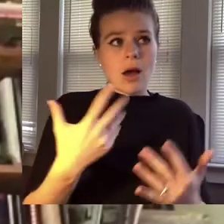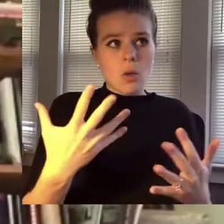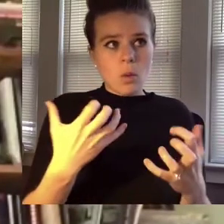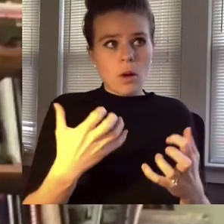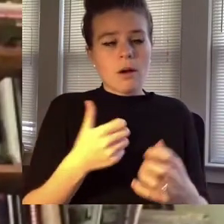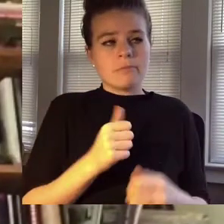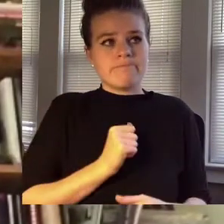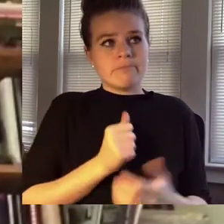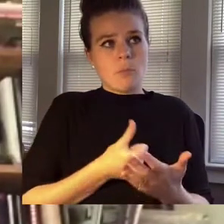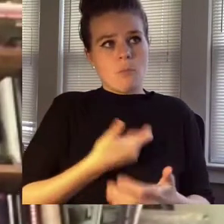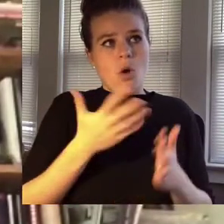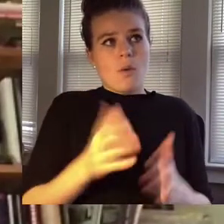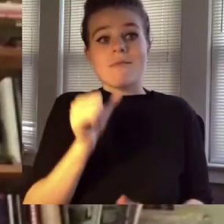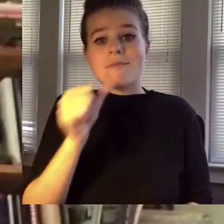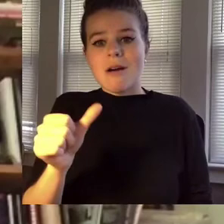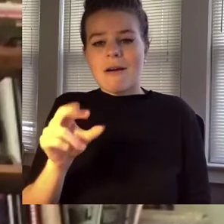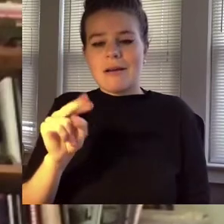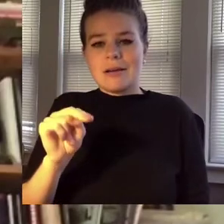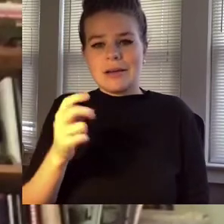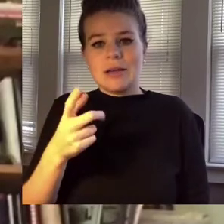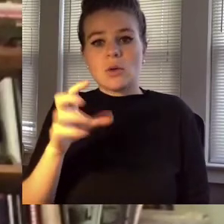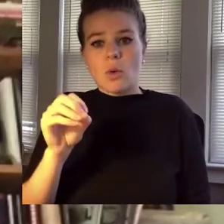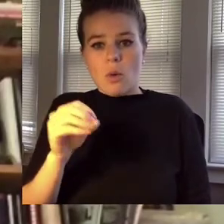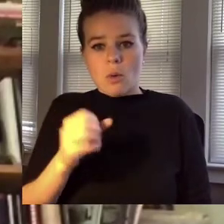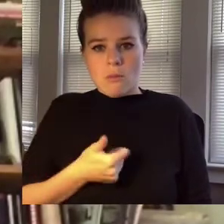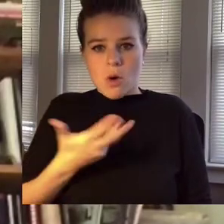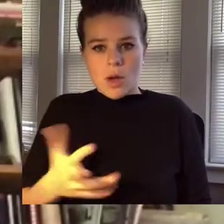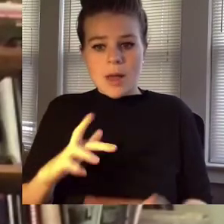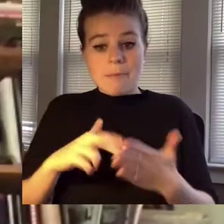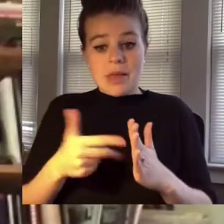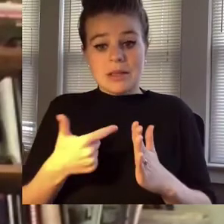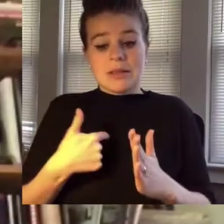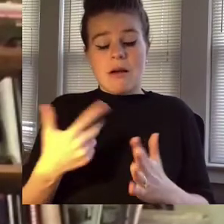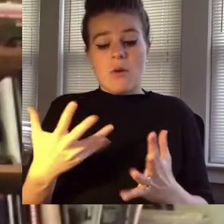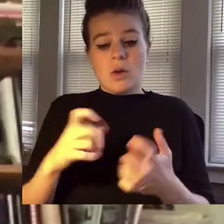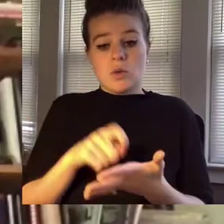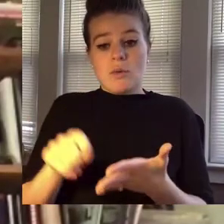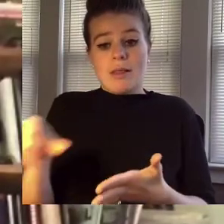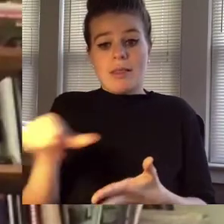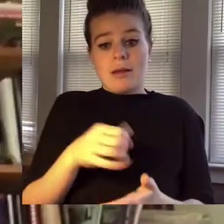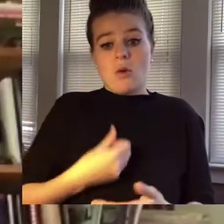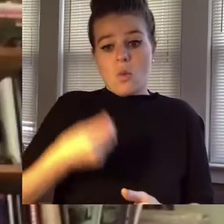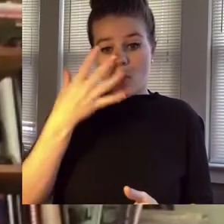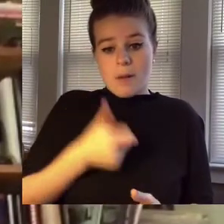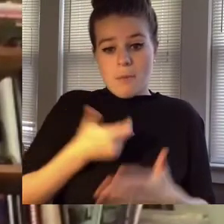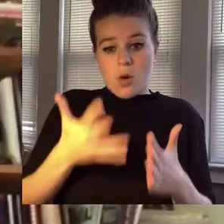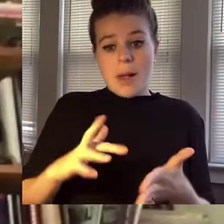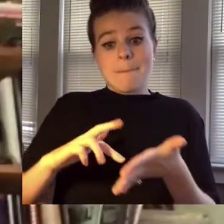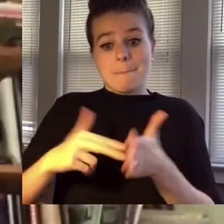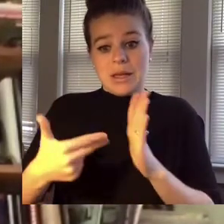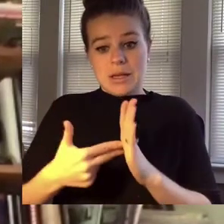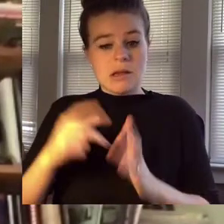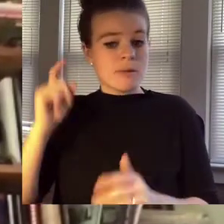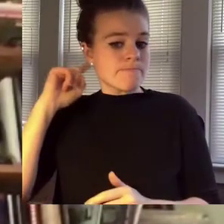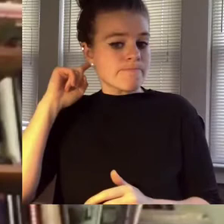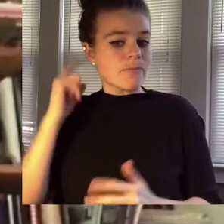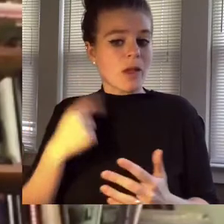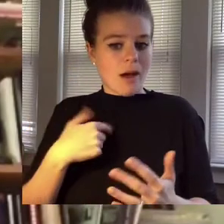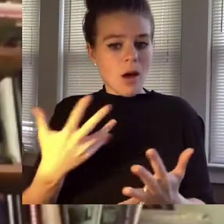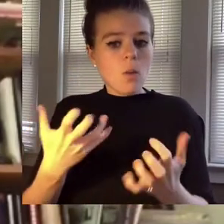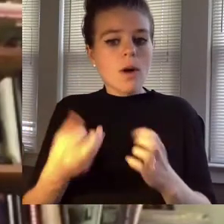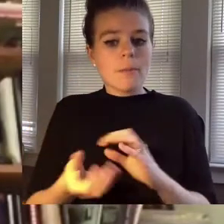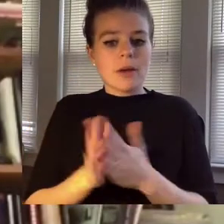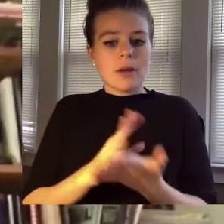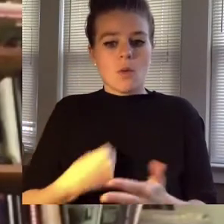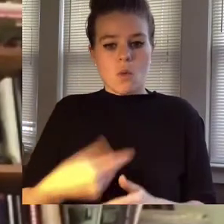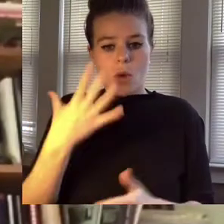poet,' meaning, I believe, I want to write like a white poet, meaning subconsciously, I would like to be a white poet, meaning